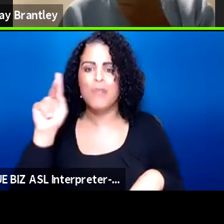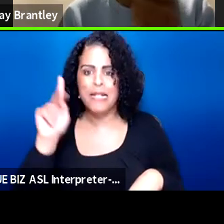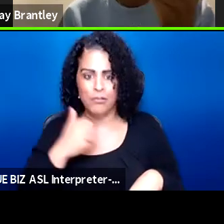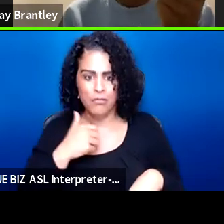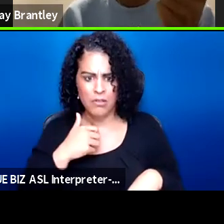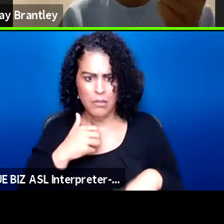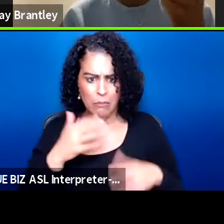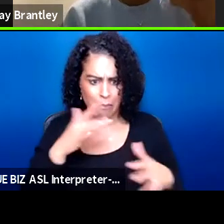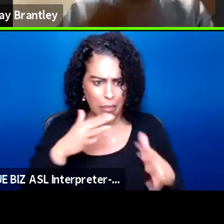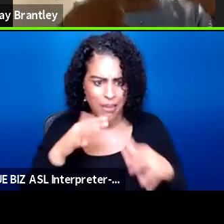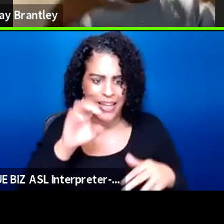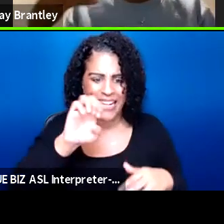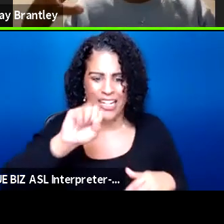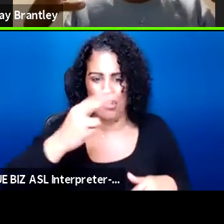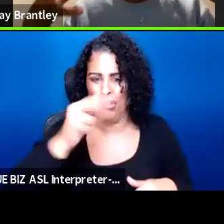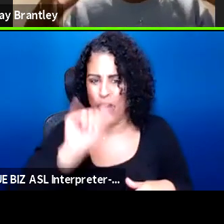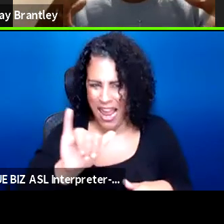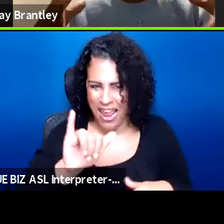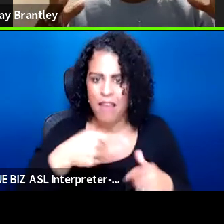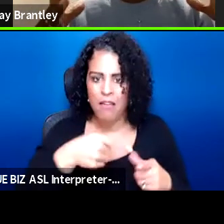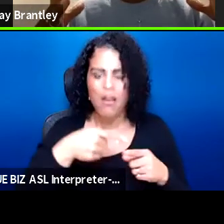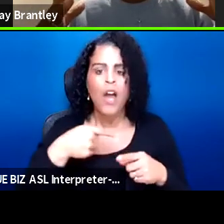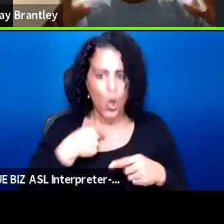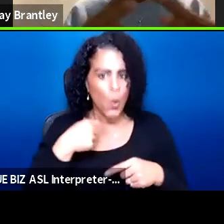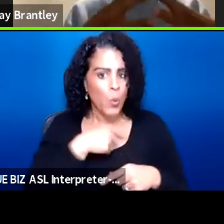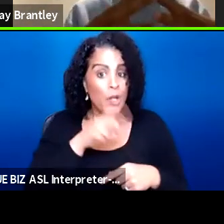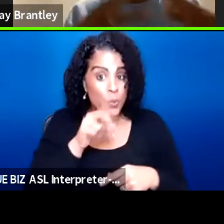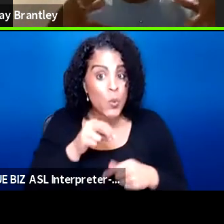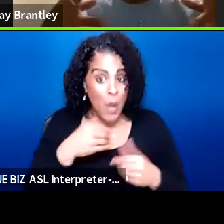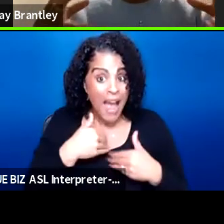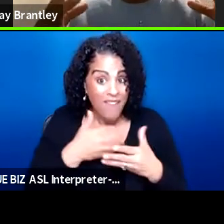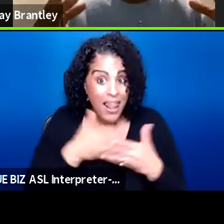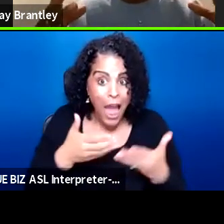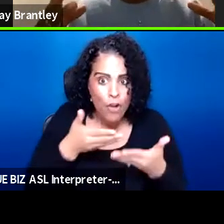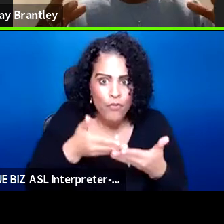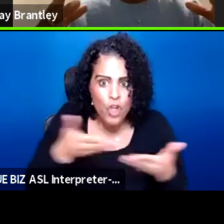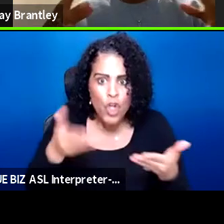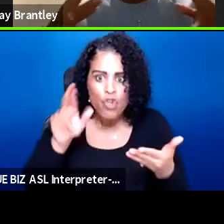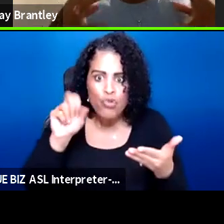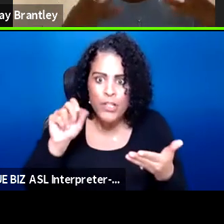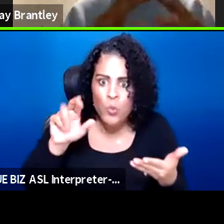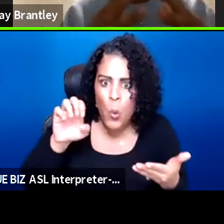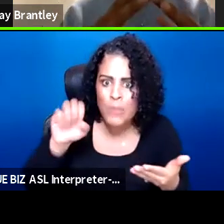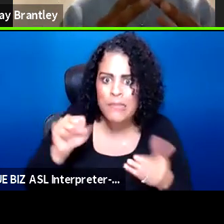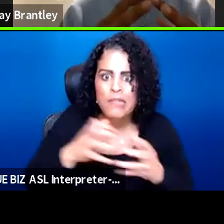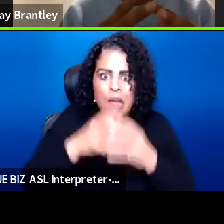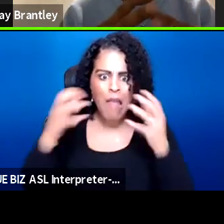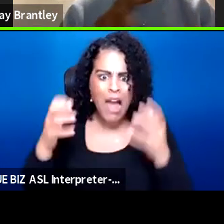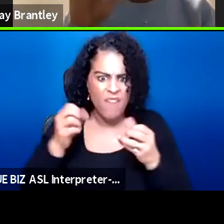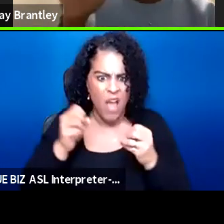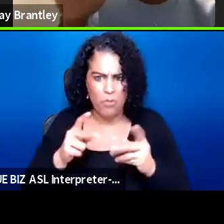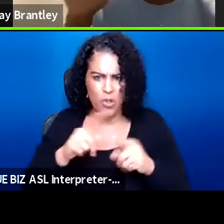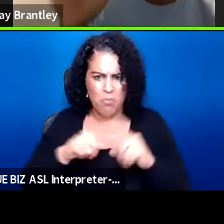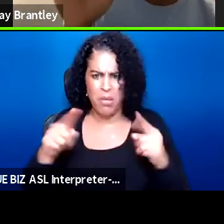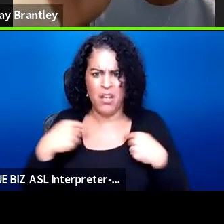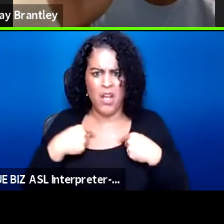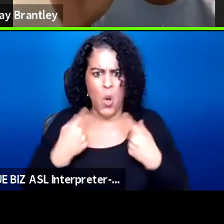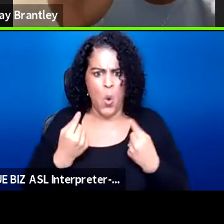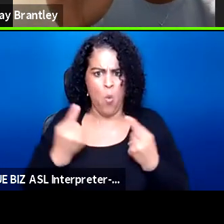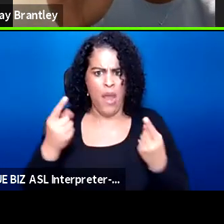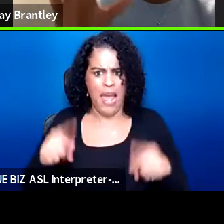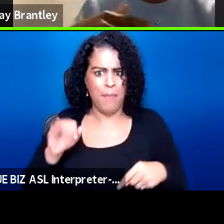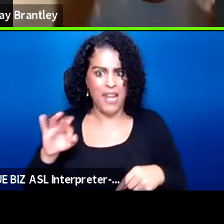I just wanted to say that we do have a lot of resources and we do have a lot of opportunity, but what happens when only